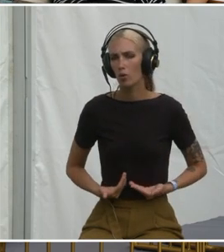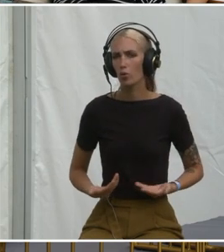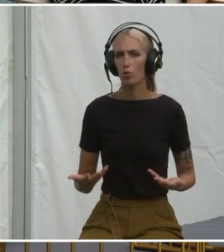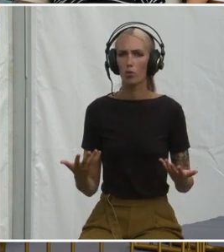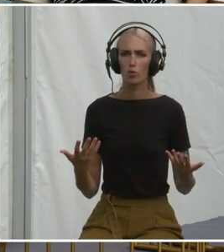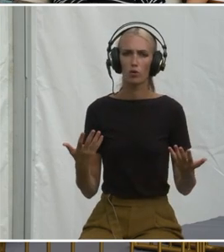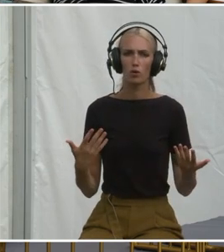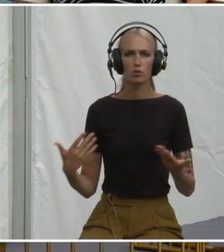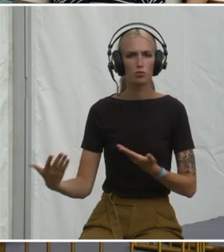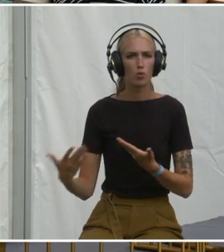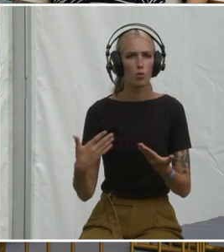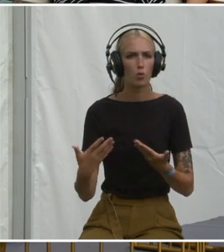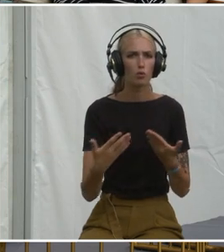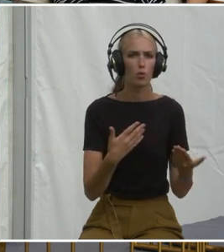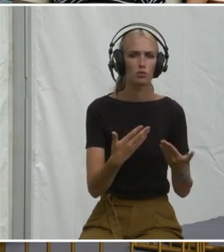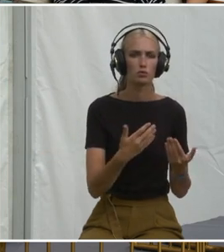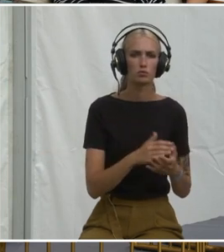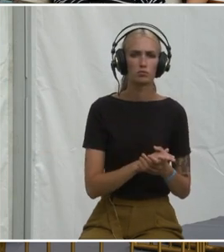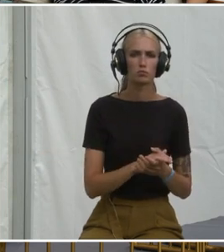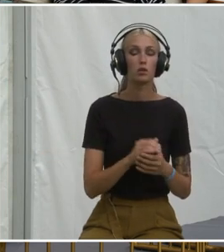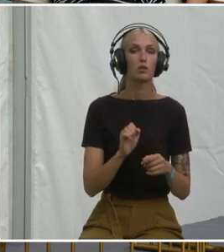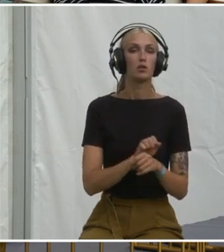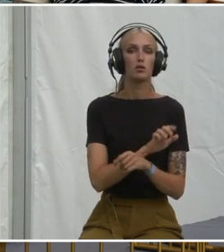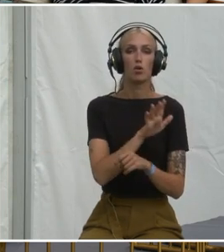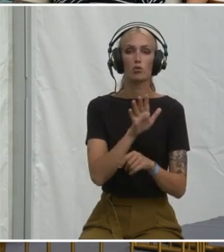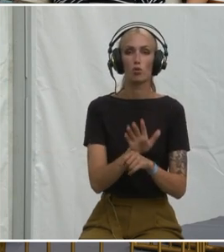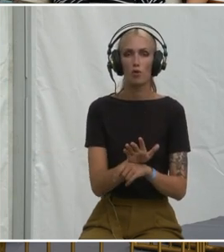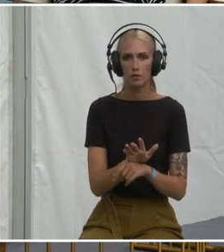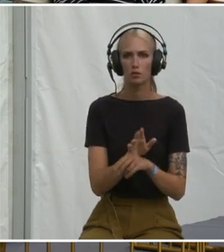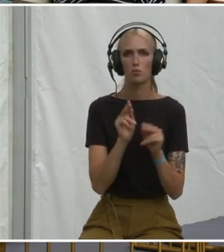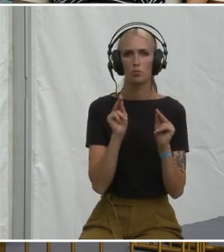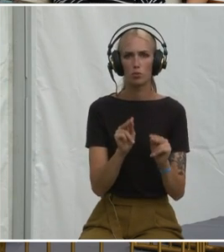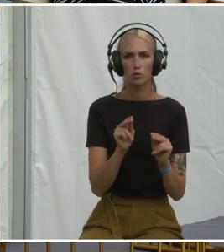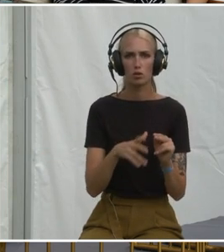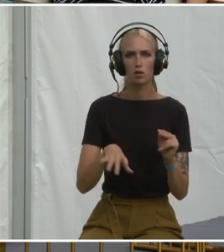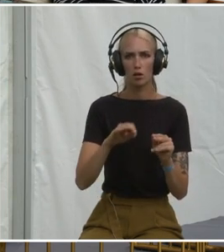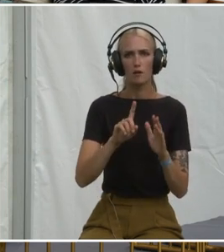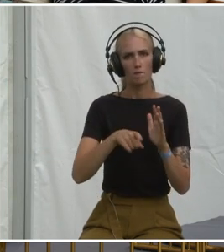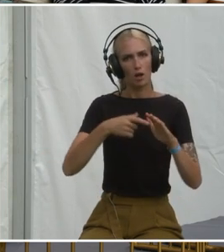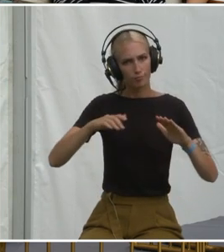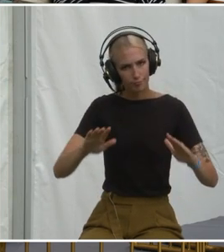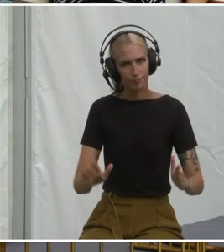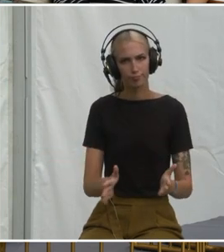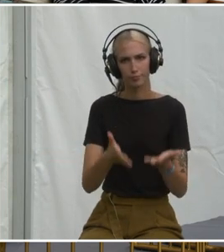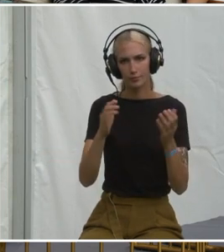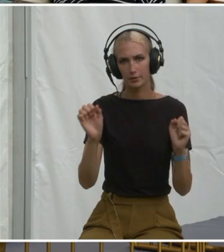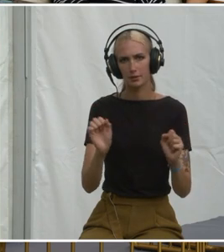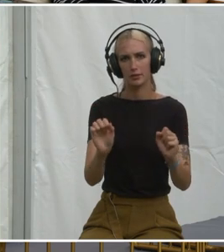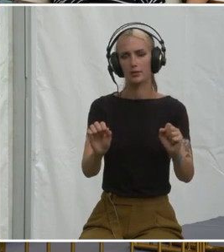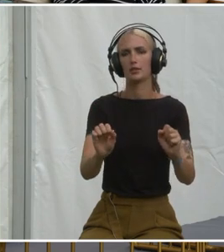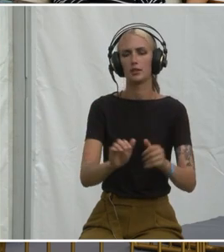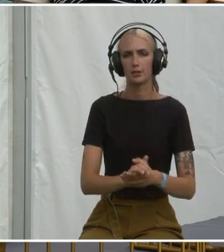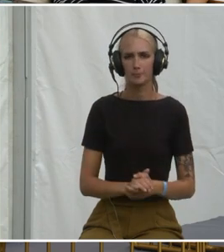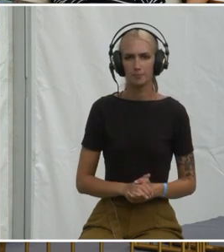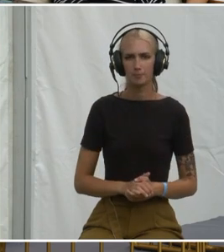social networks. And of course, COVID then kind of fostered this thing forward. So in that sense, it has become